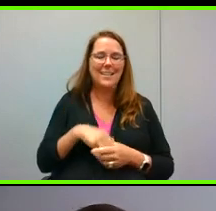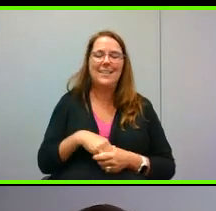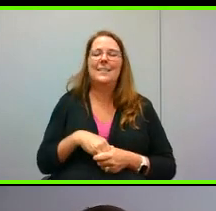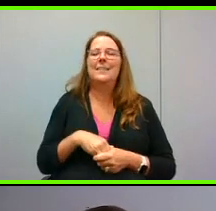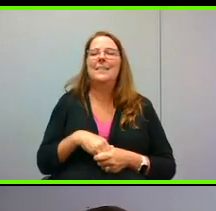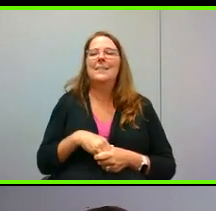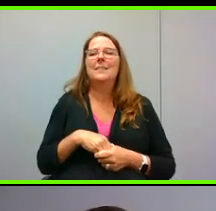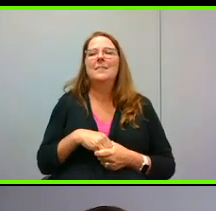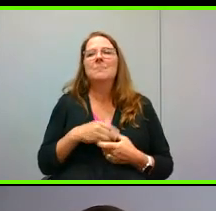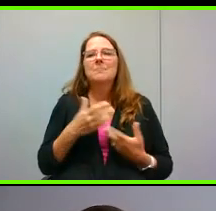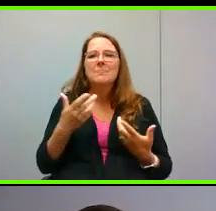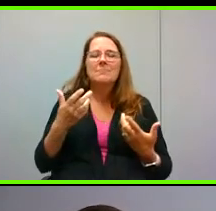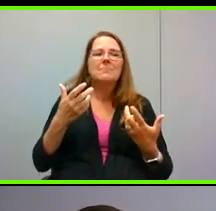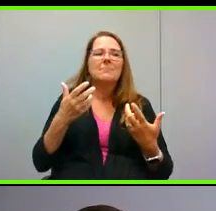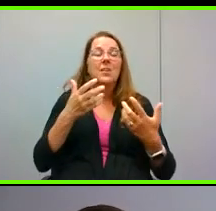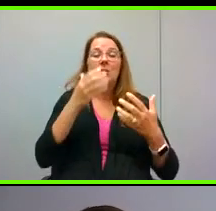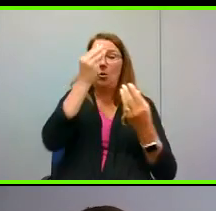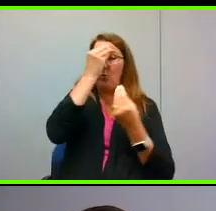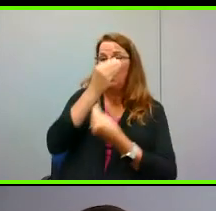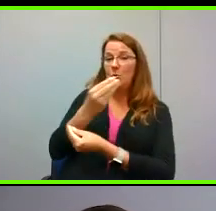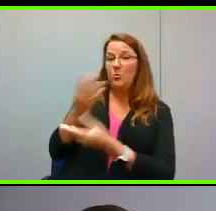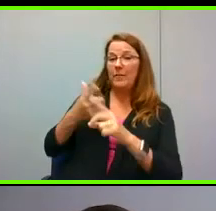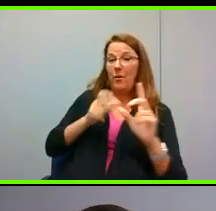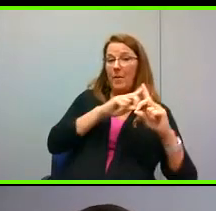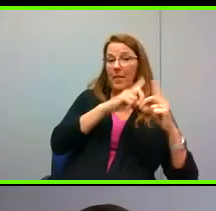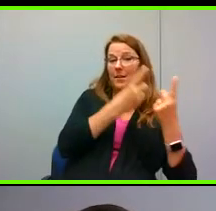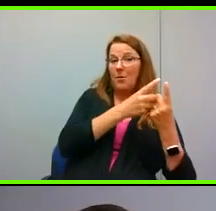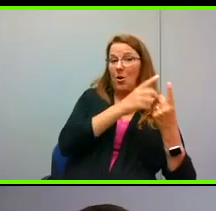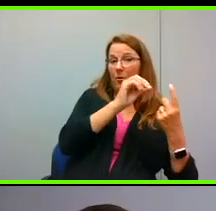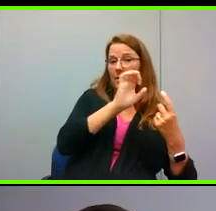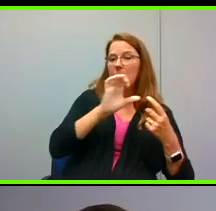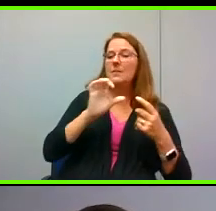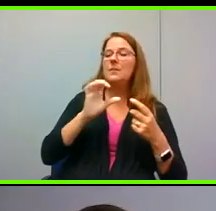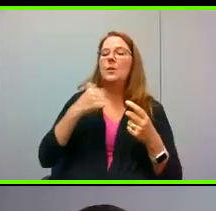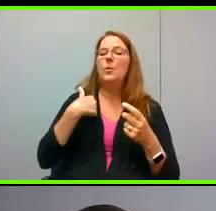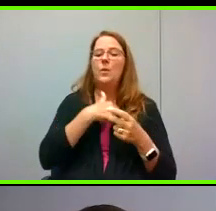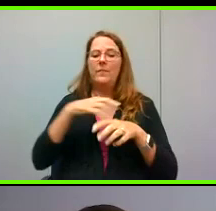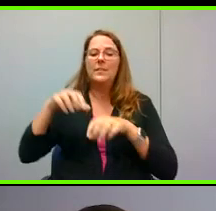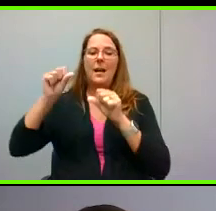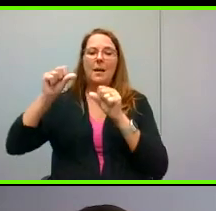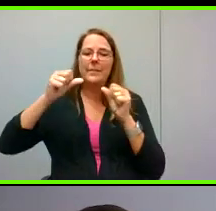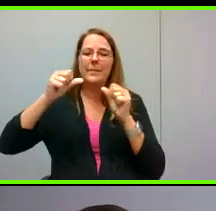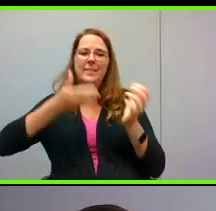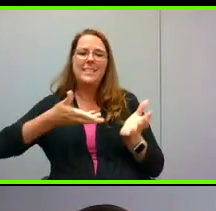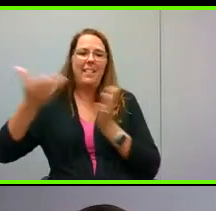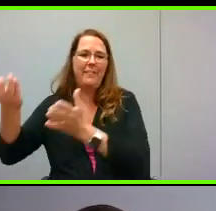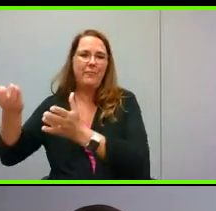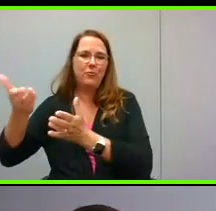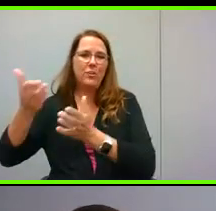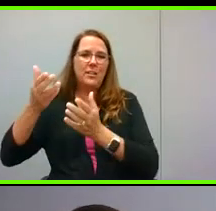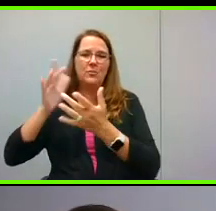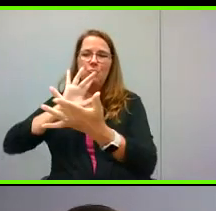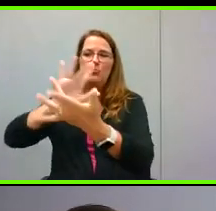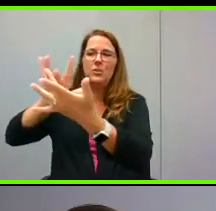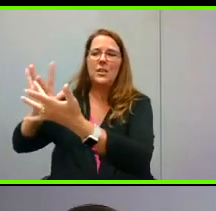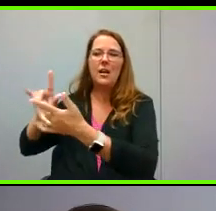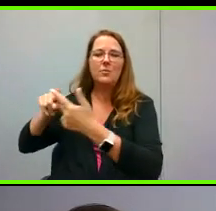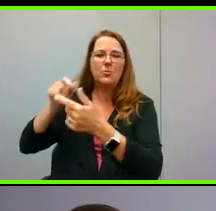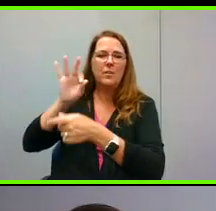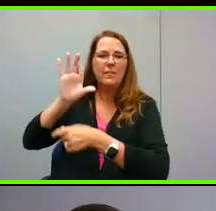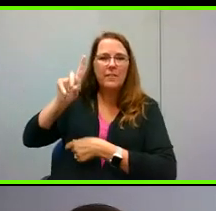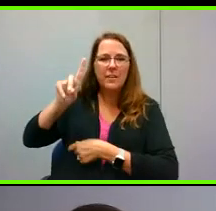of communication from the department goes, we've adopted Gov Delivery as a means for reaching out to the field. I'll add a link